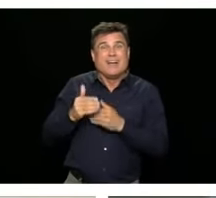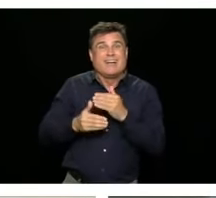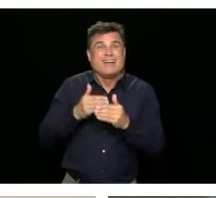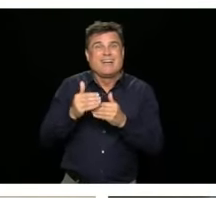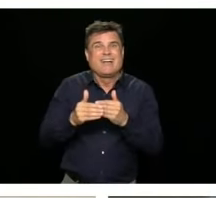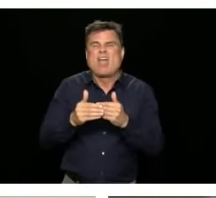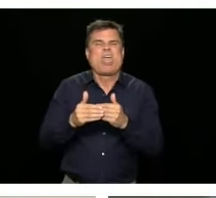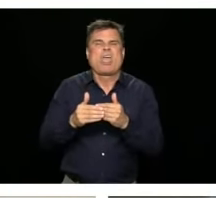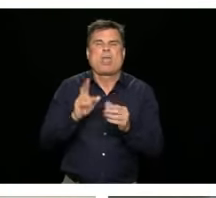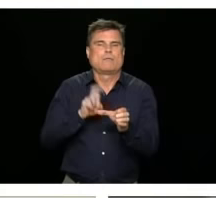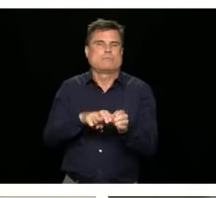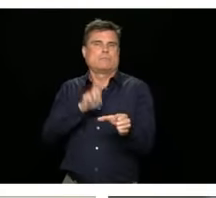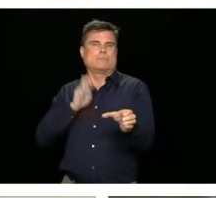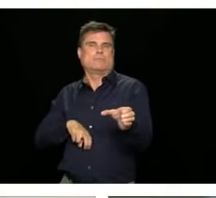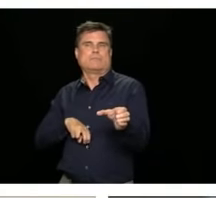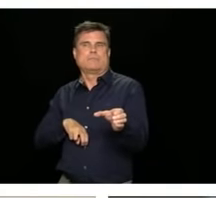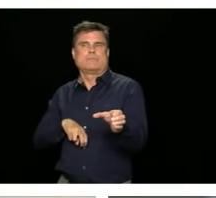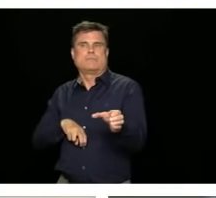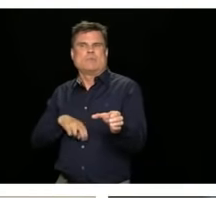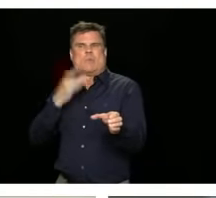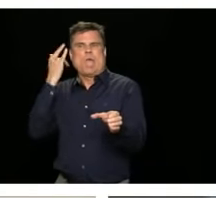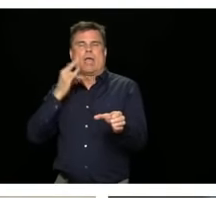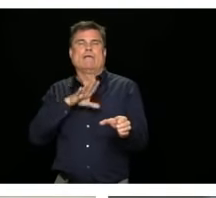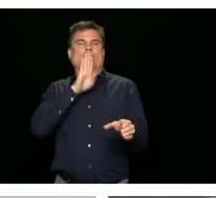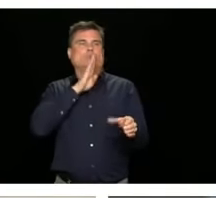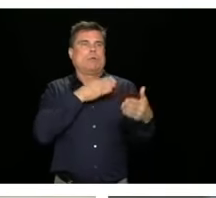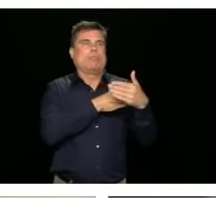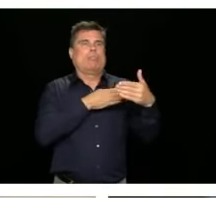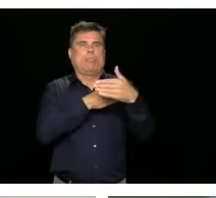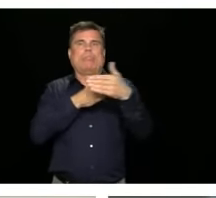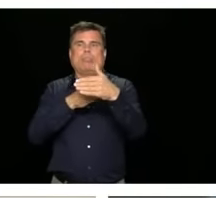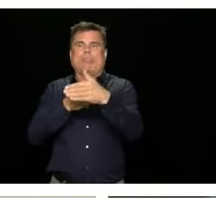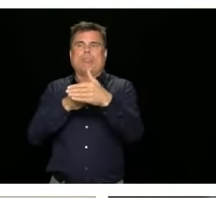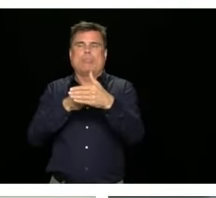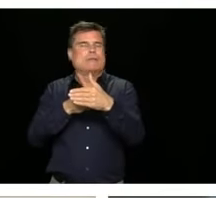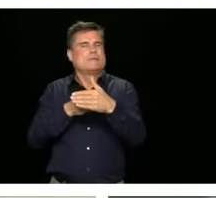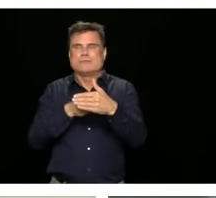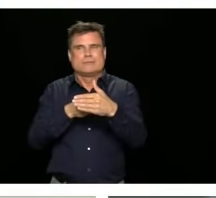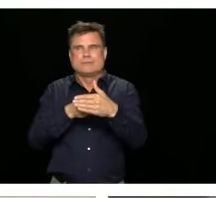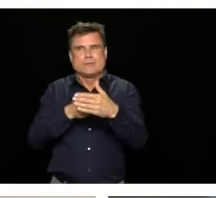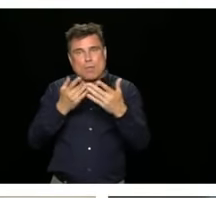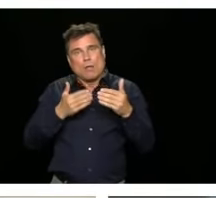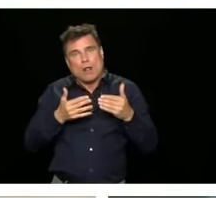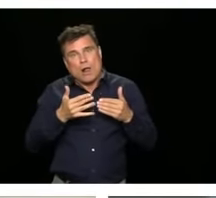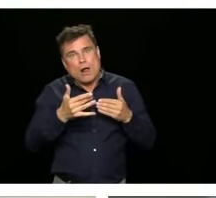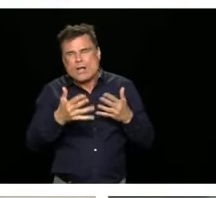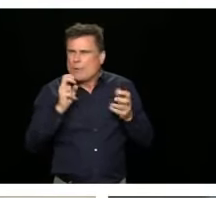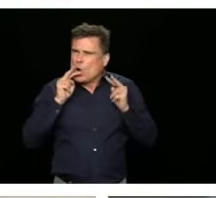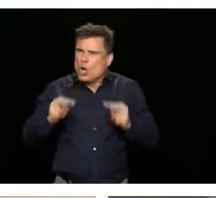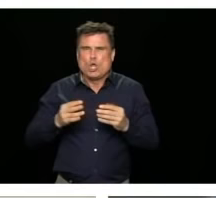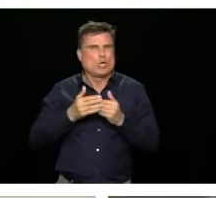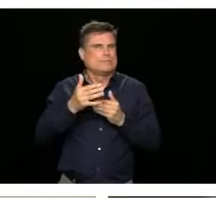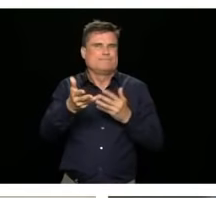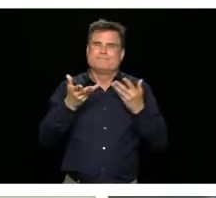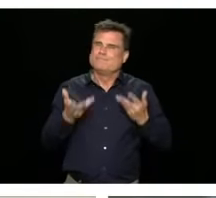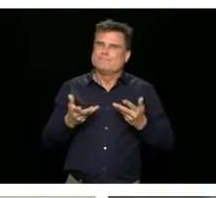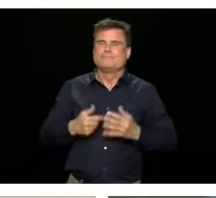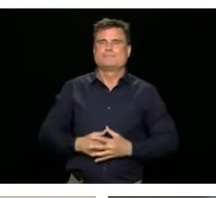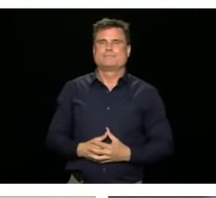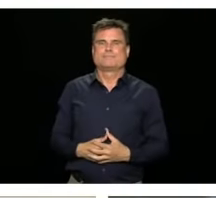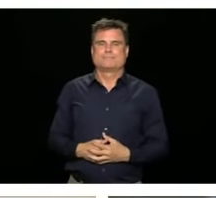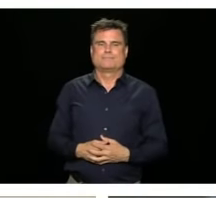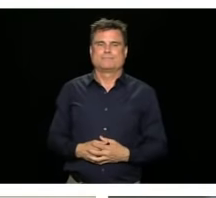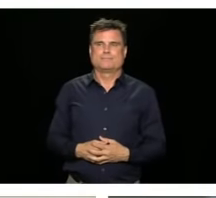have left in this town hall. So in closing, it has been a privilege to be your moderator today. And I hope this time was